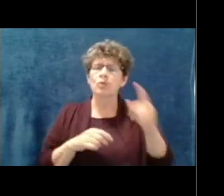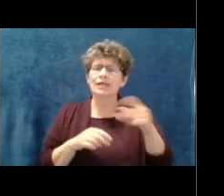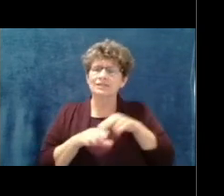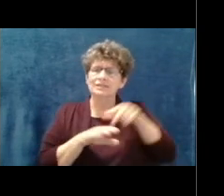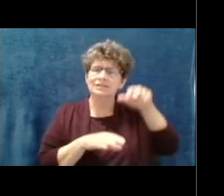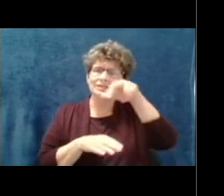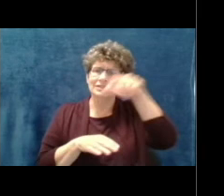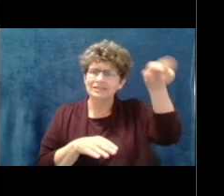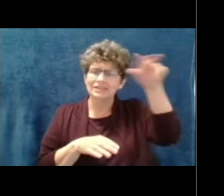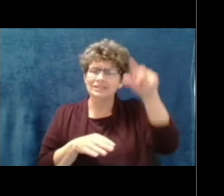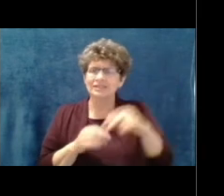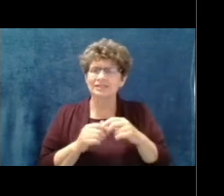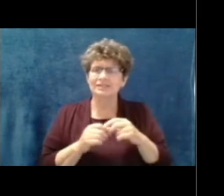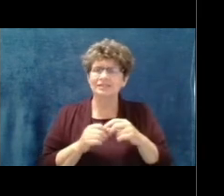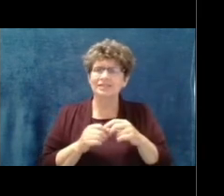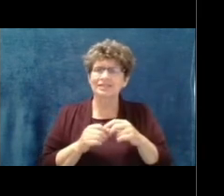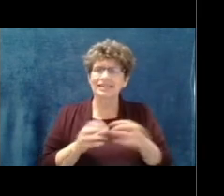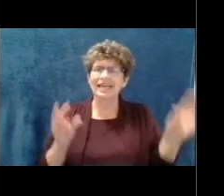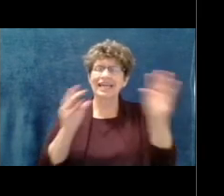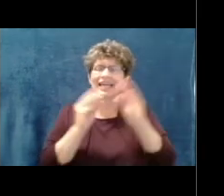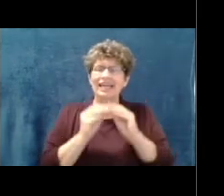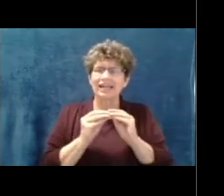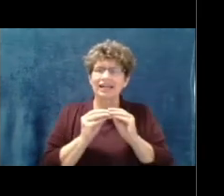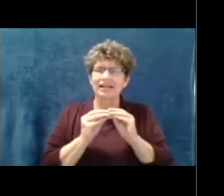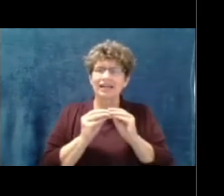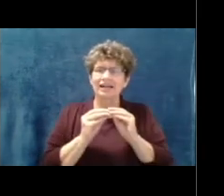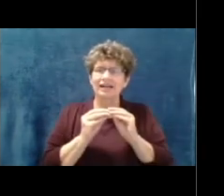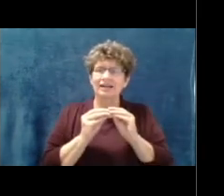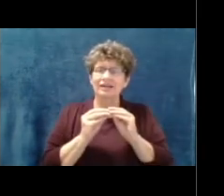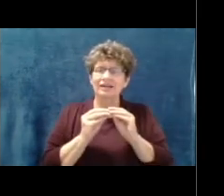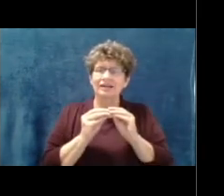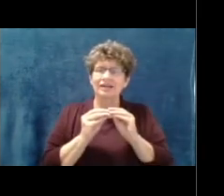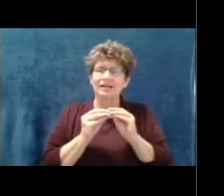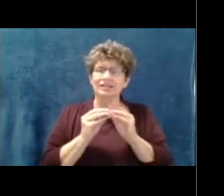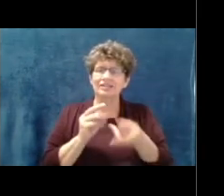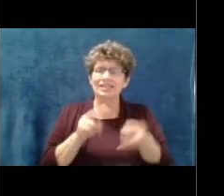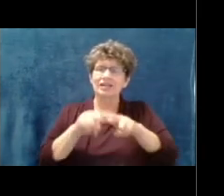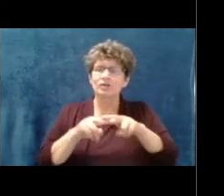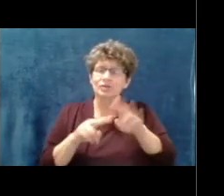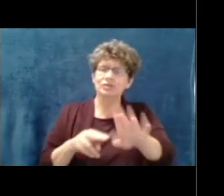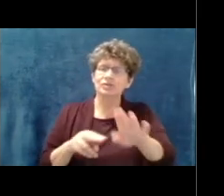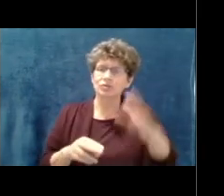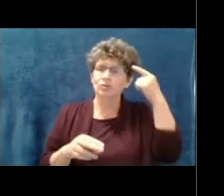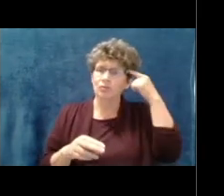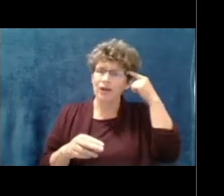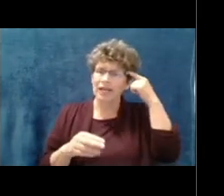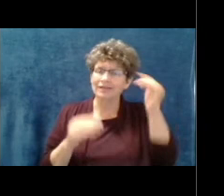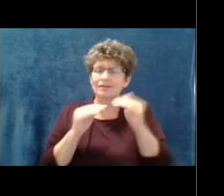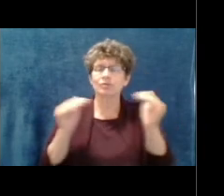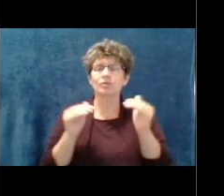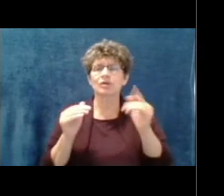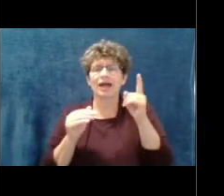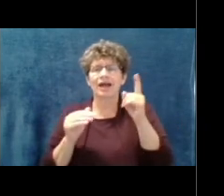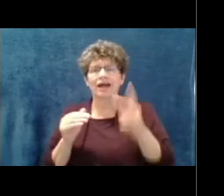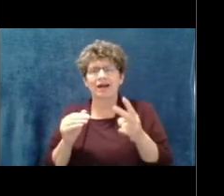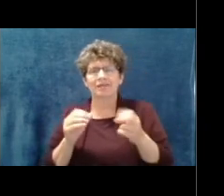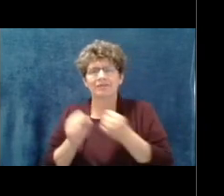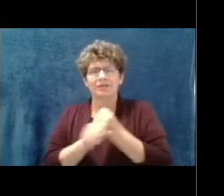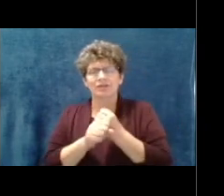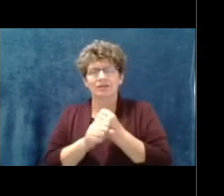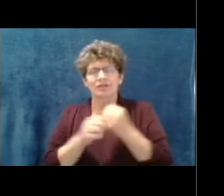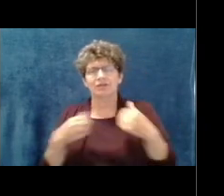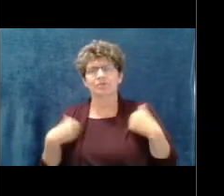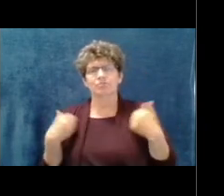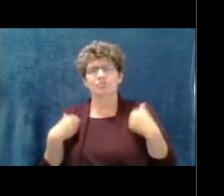brain's gray matter to the equivalency of being about half a year younger. There's all these neat studies out there about this. We know exercise is a good thing. We